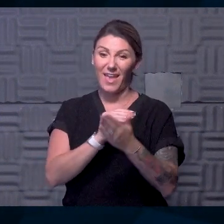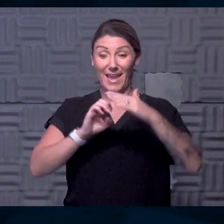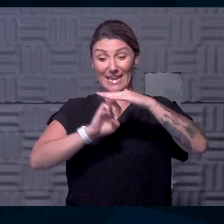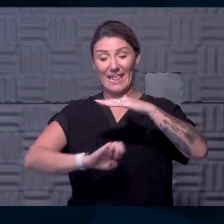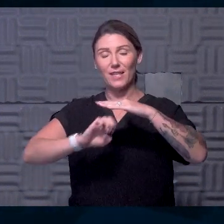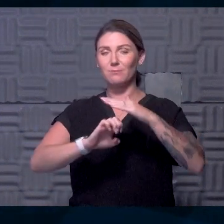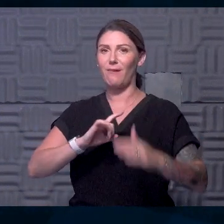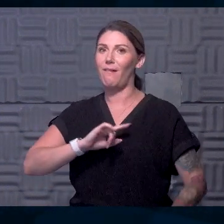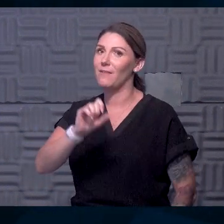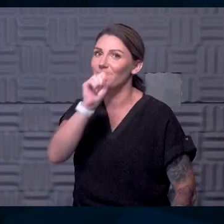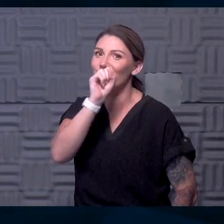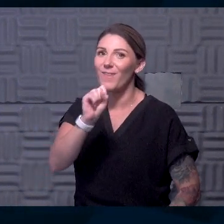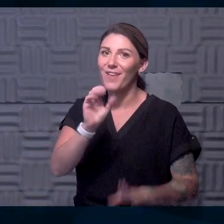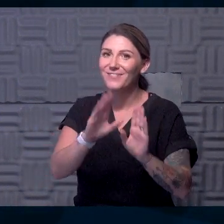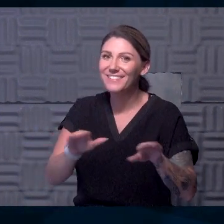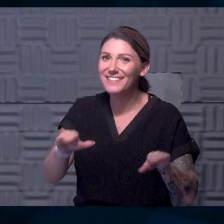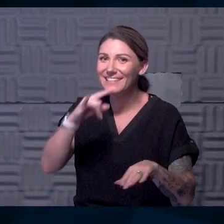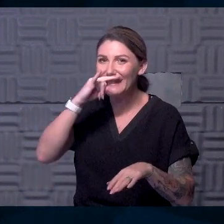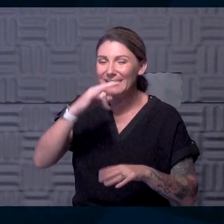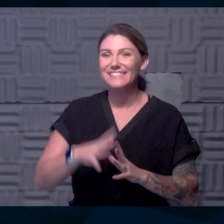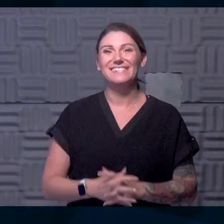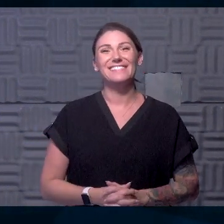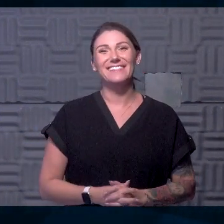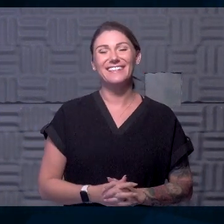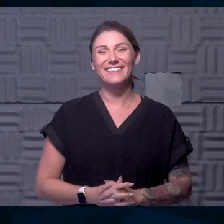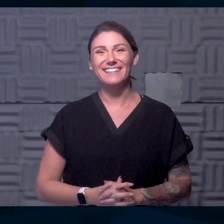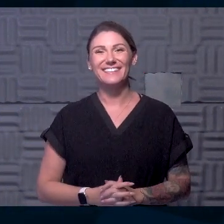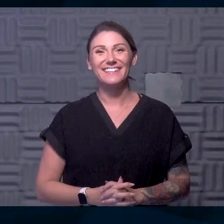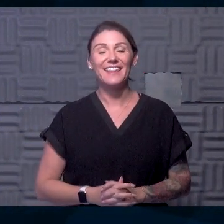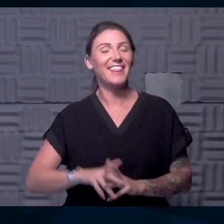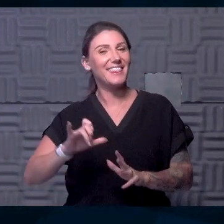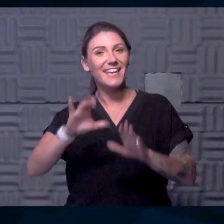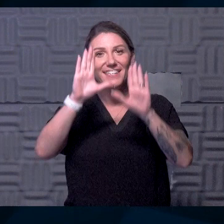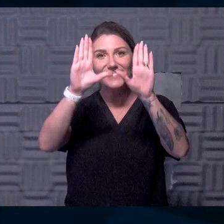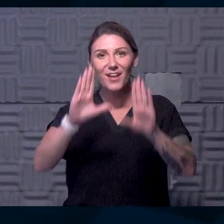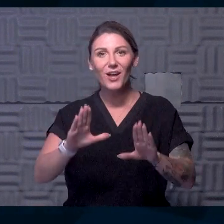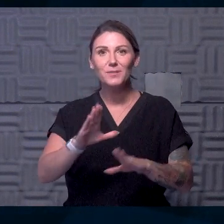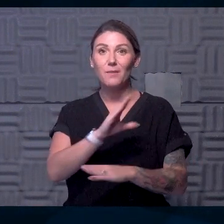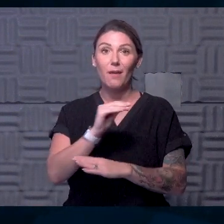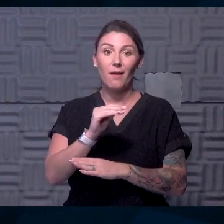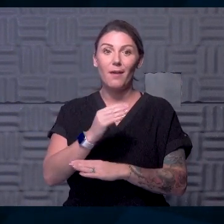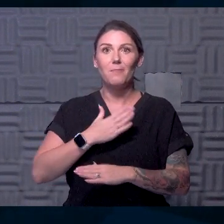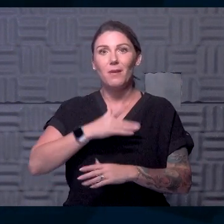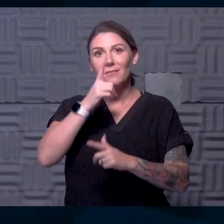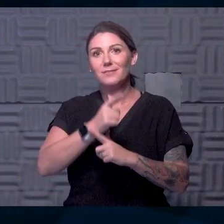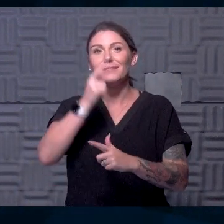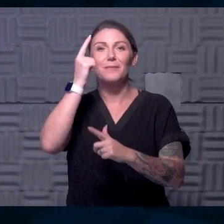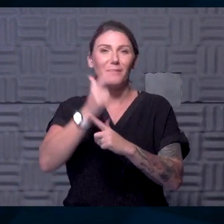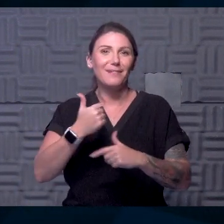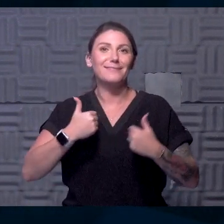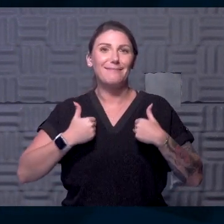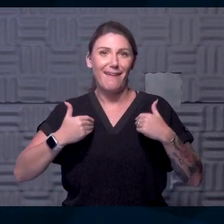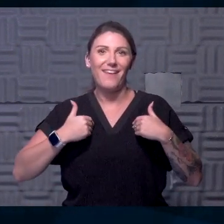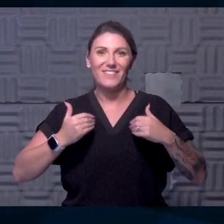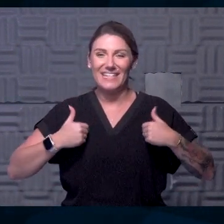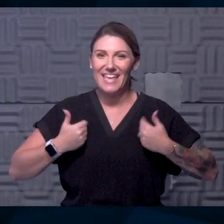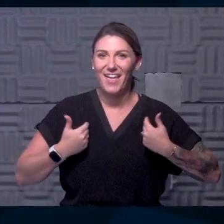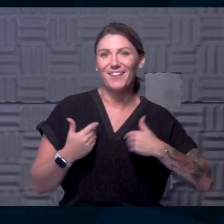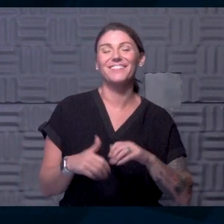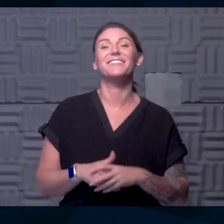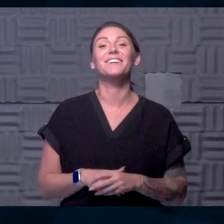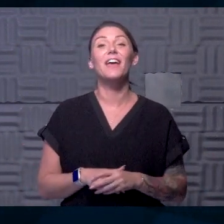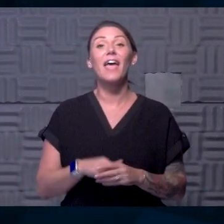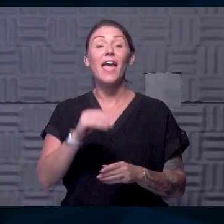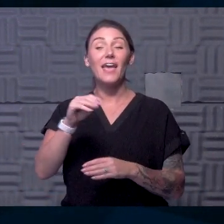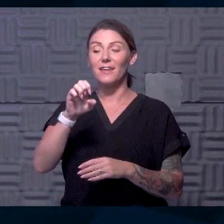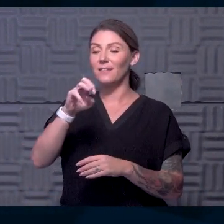especially. I love it. Too. That's awesome. Siblings, and they're both super young. Yeah. Here's